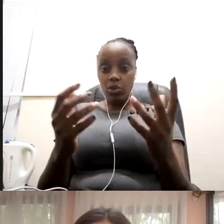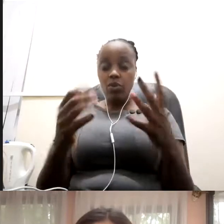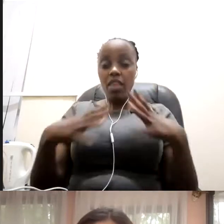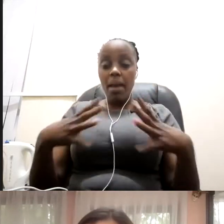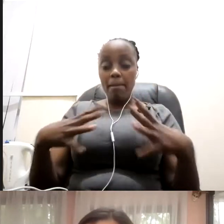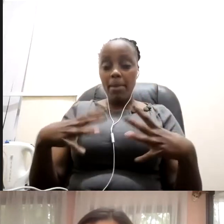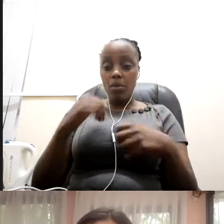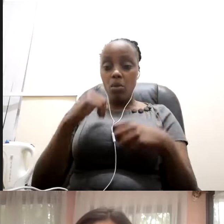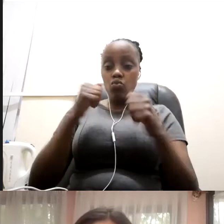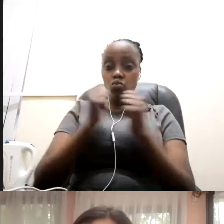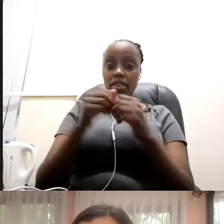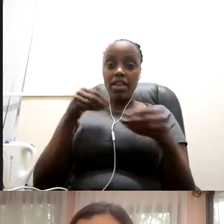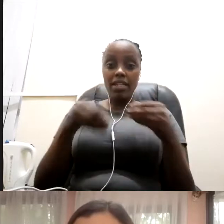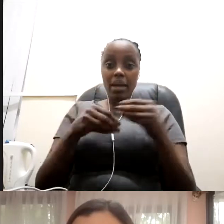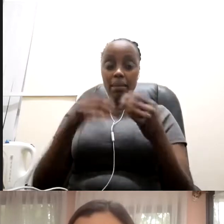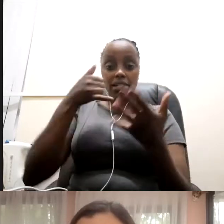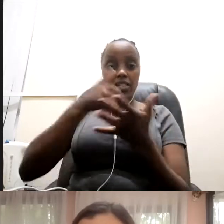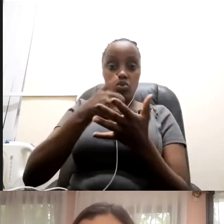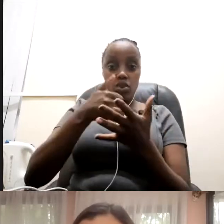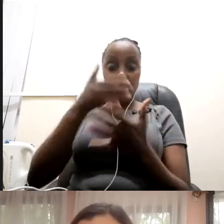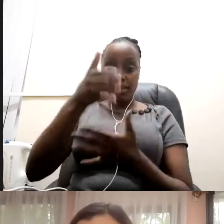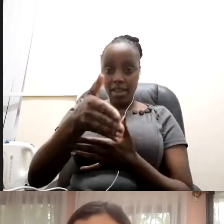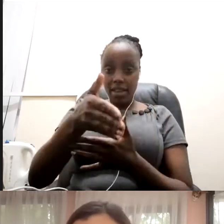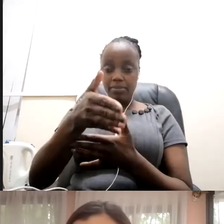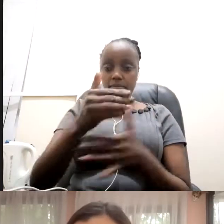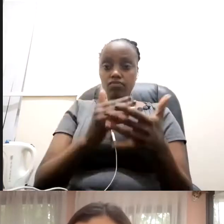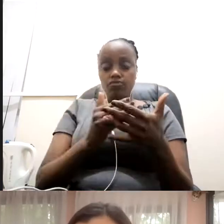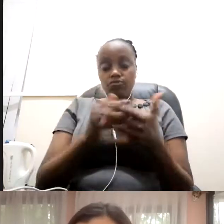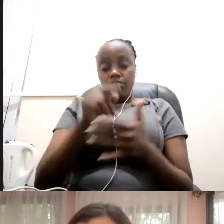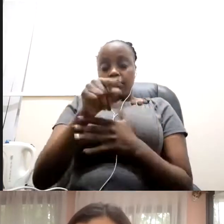are included throughout this pandemic.